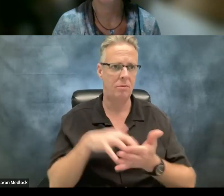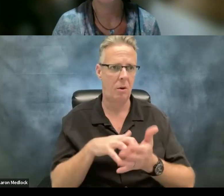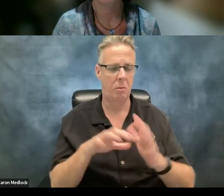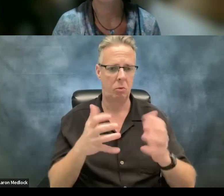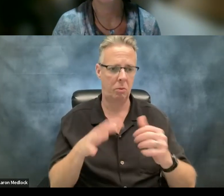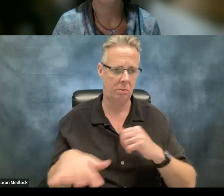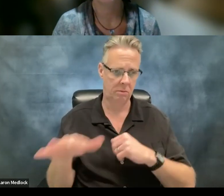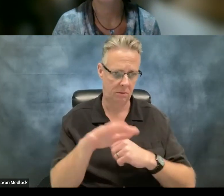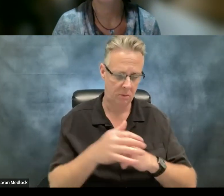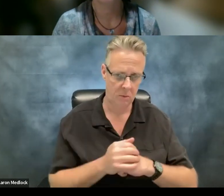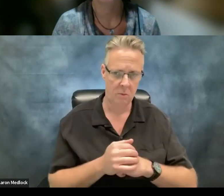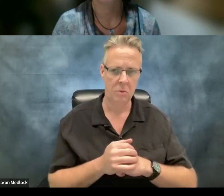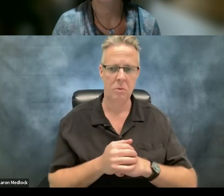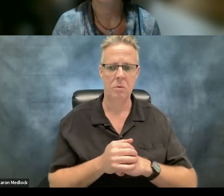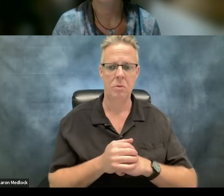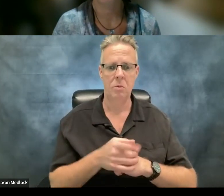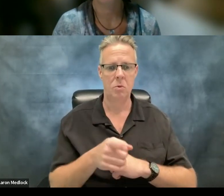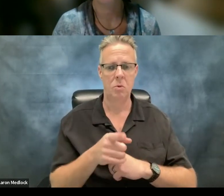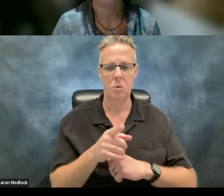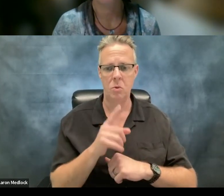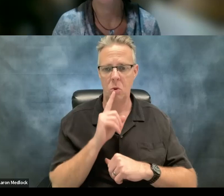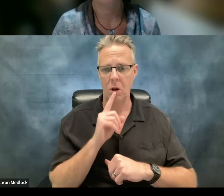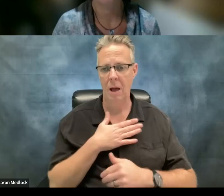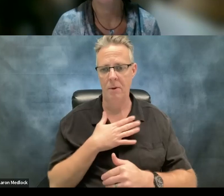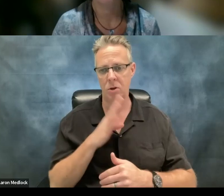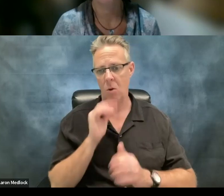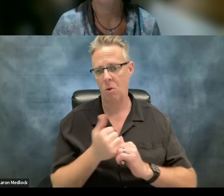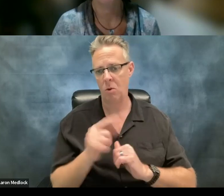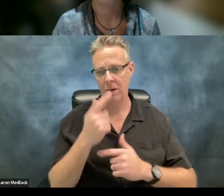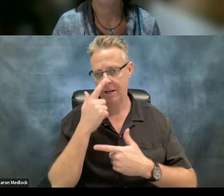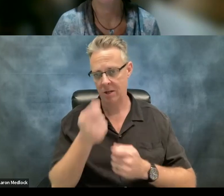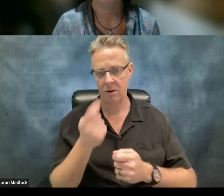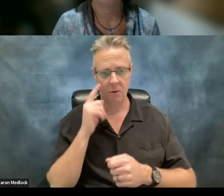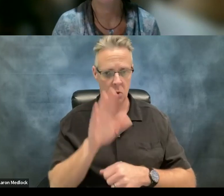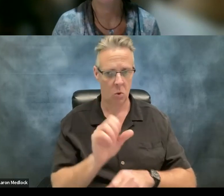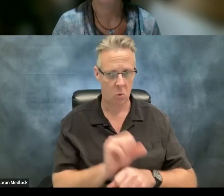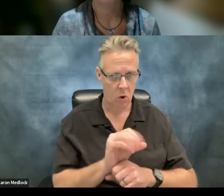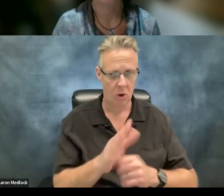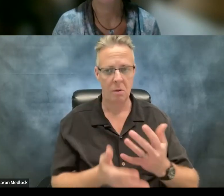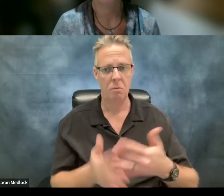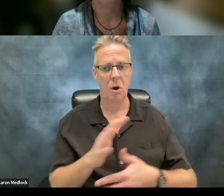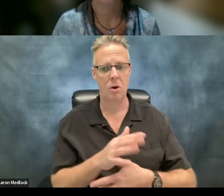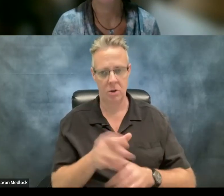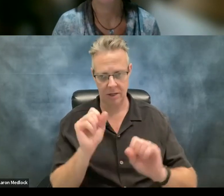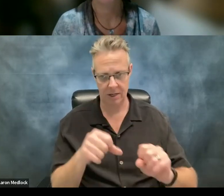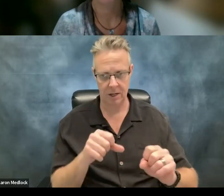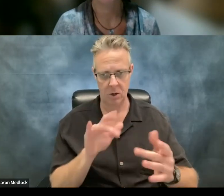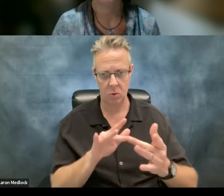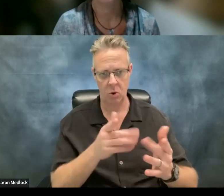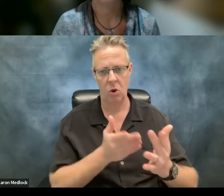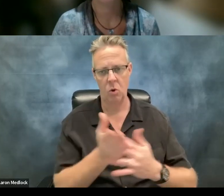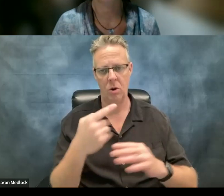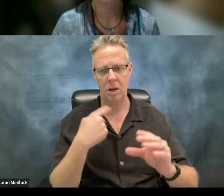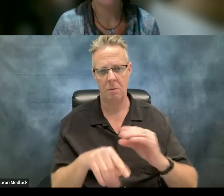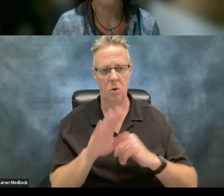individuals. You're happy to speak to anyone interested about your work and priorities, and you can be reached through an email link on